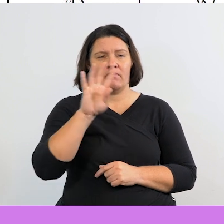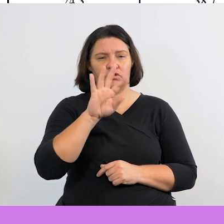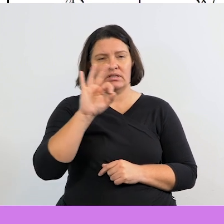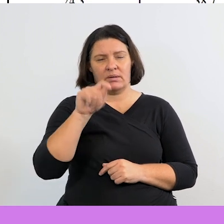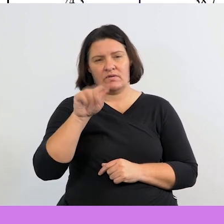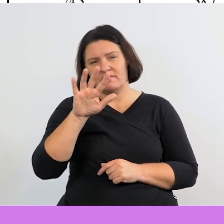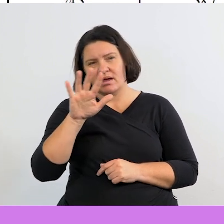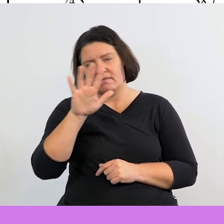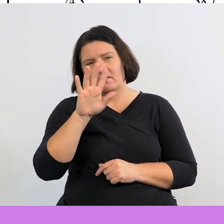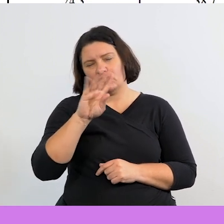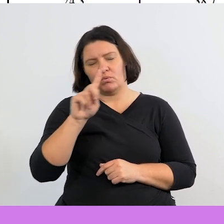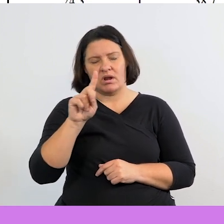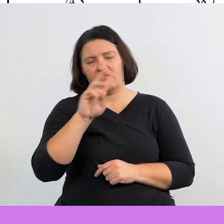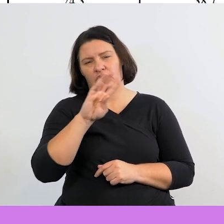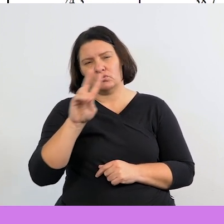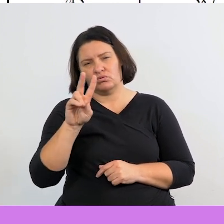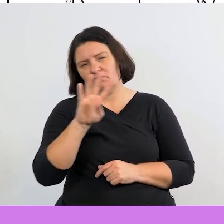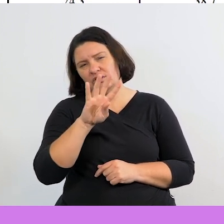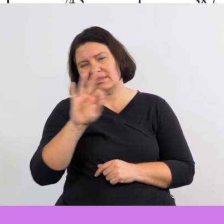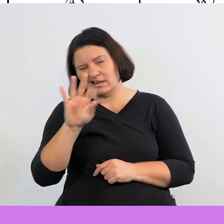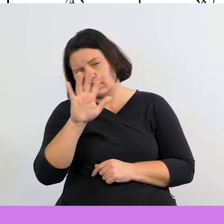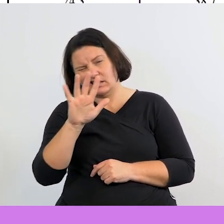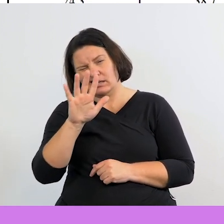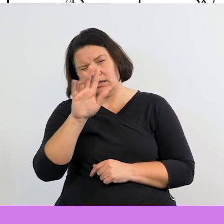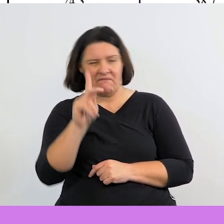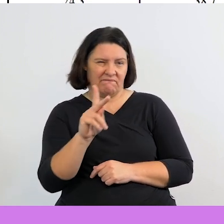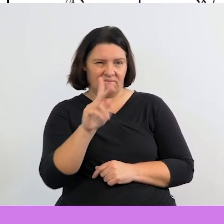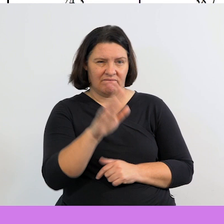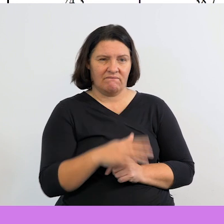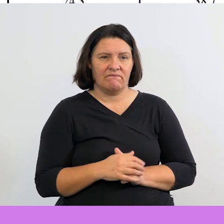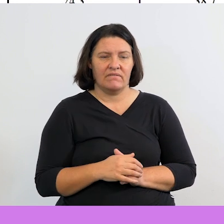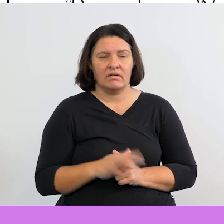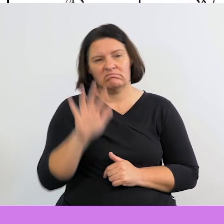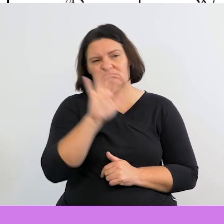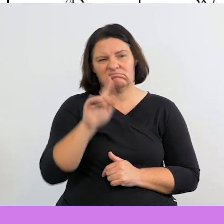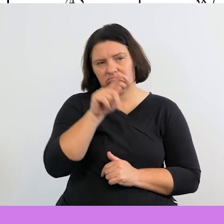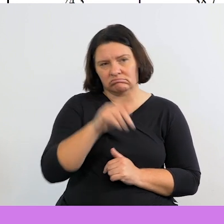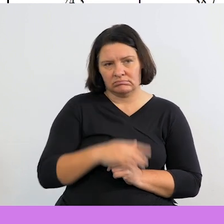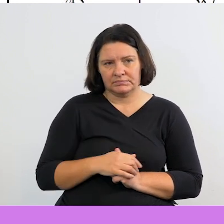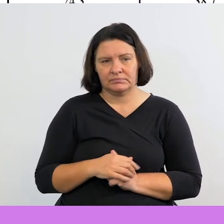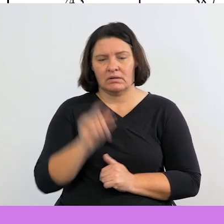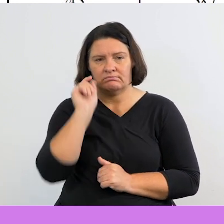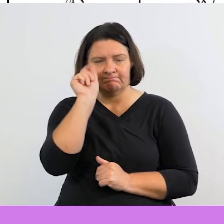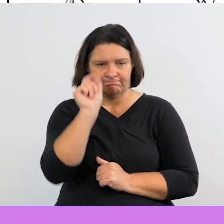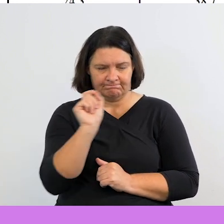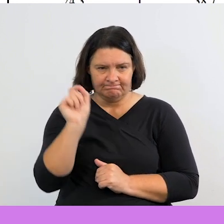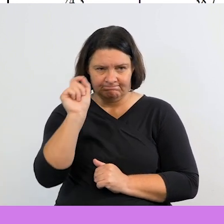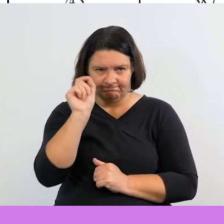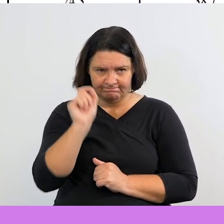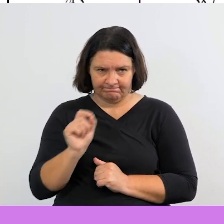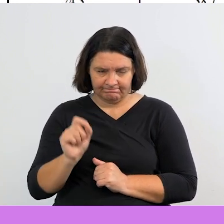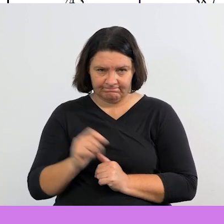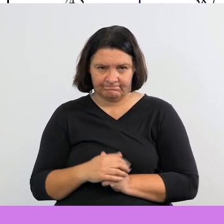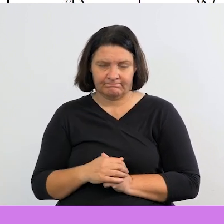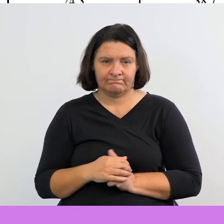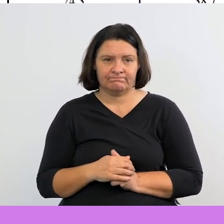So 43.5. So it's 41, 42, 43.5. So it's more or less there. All